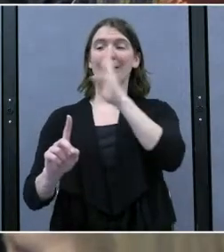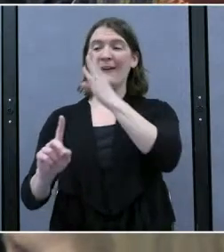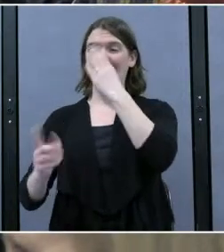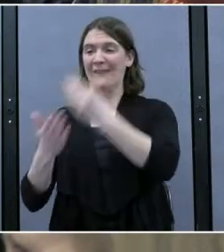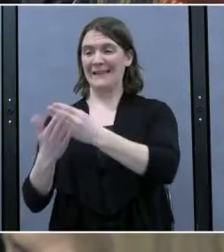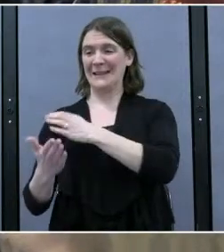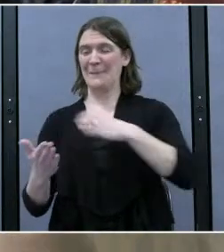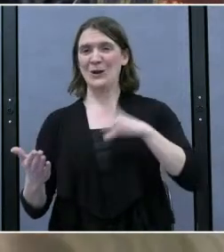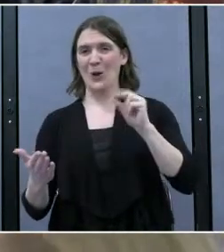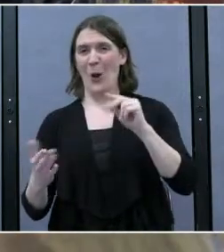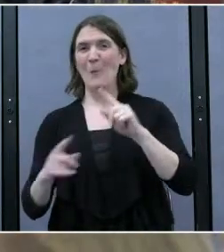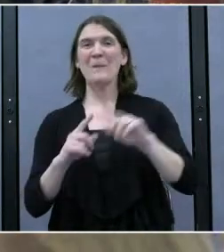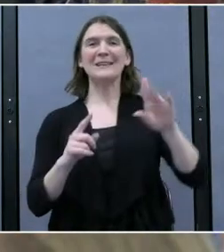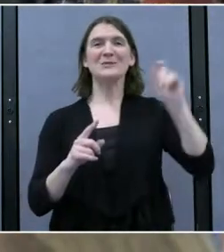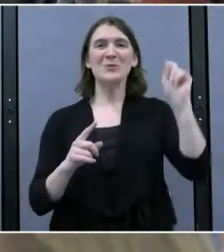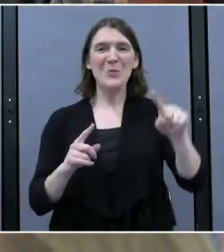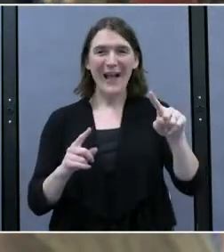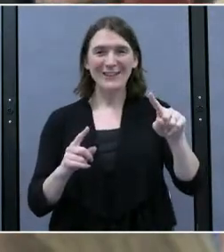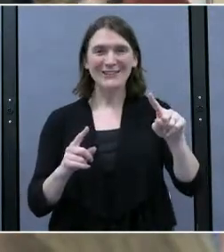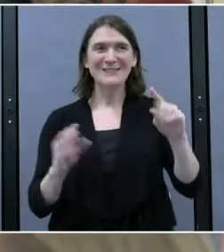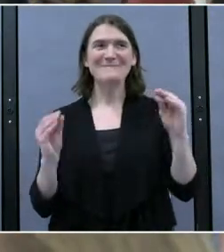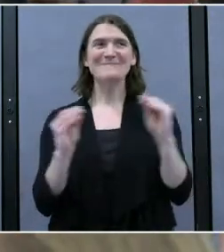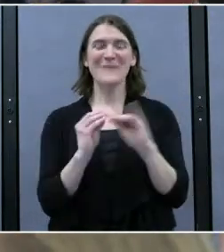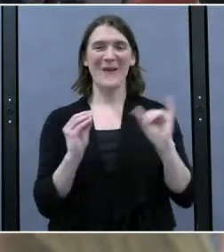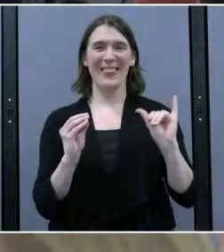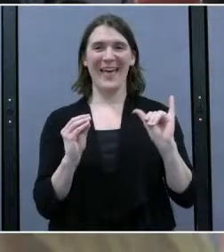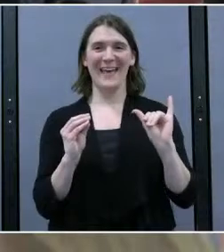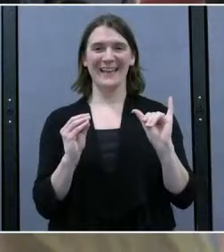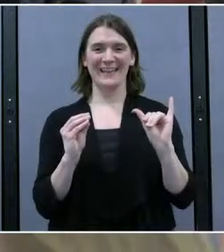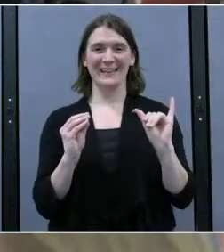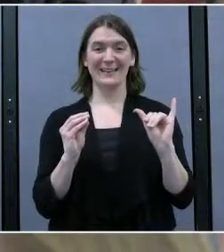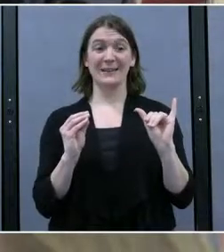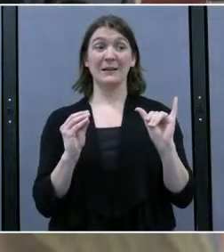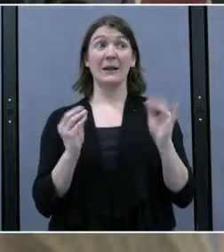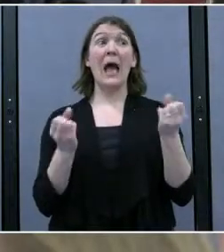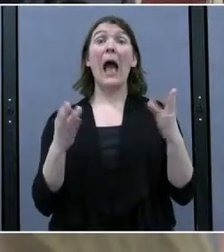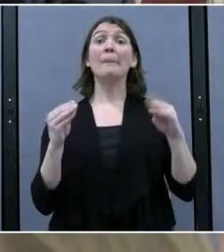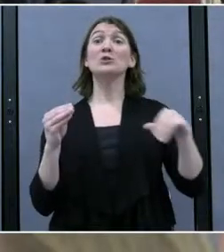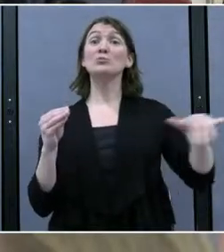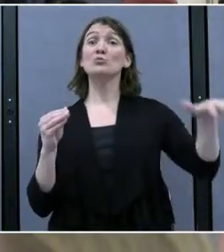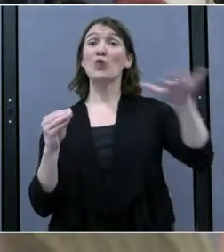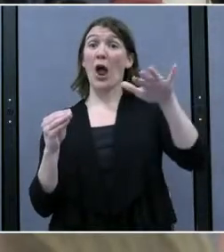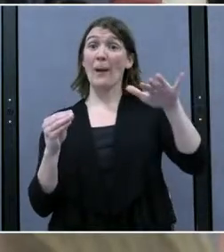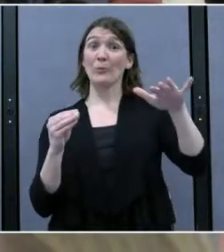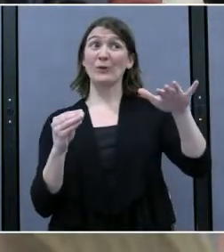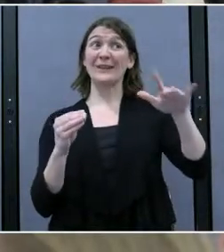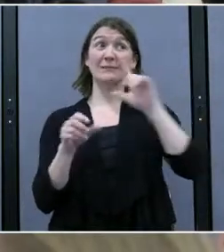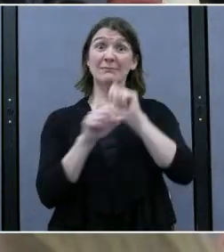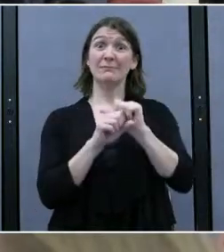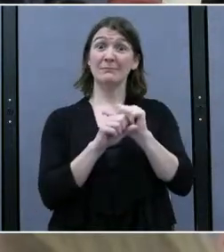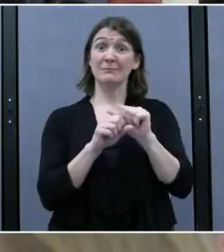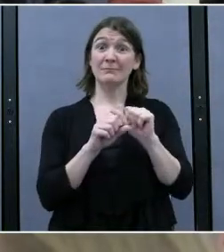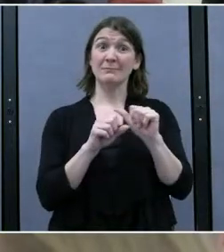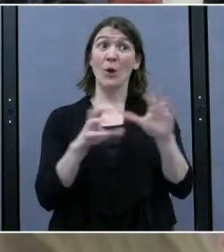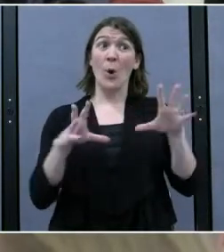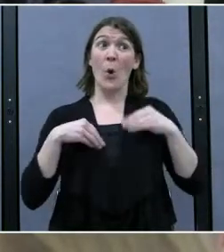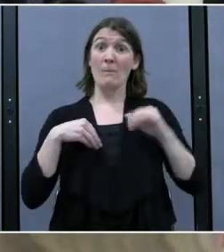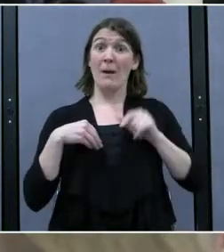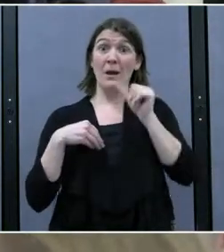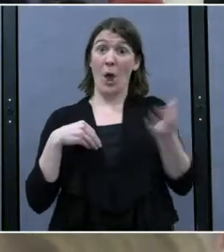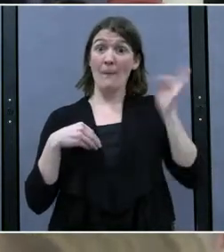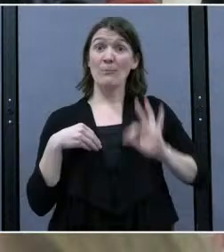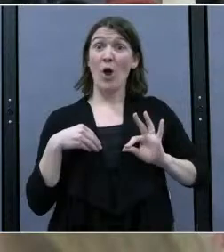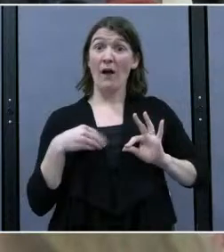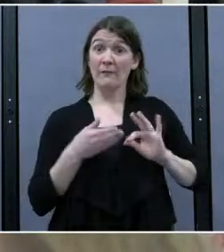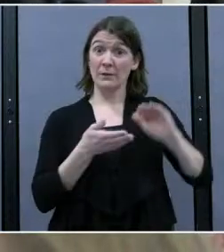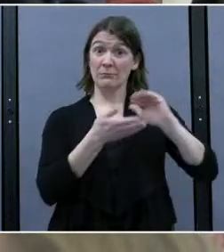Committee. His question is how much of the property in the town is tax exempt that is owned by nonprofits.